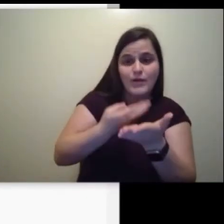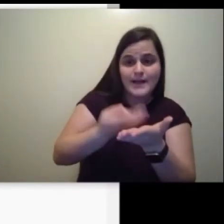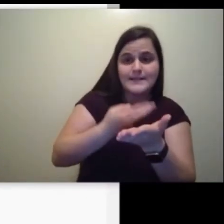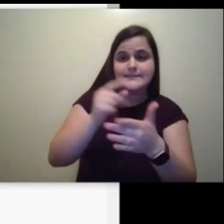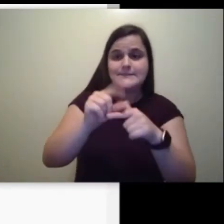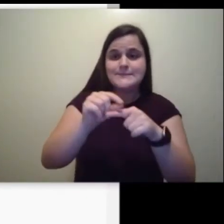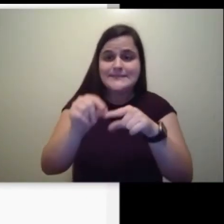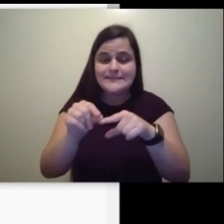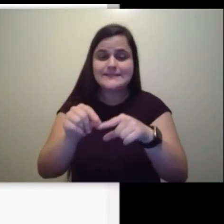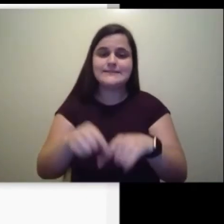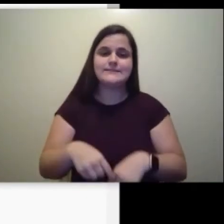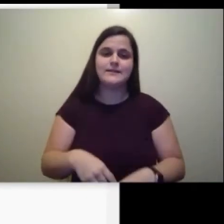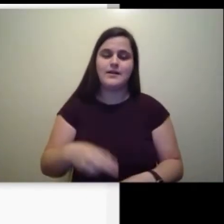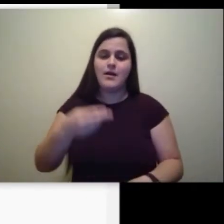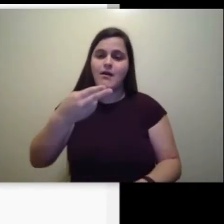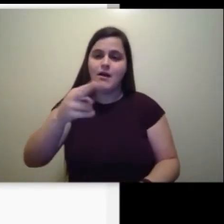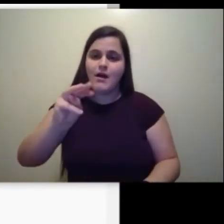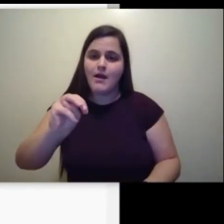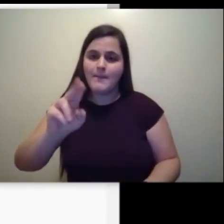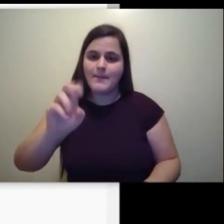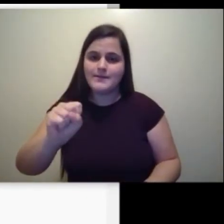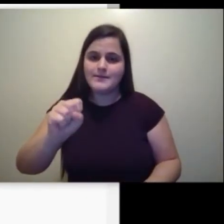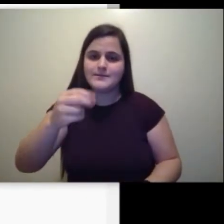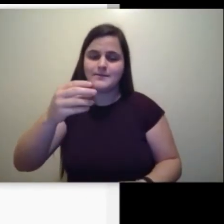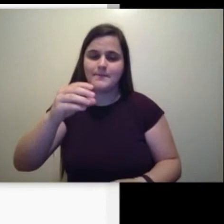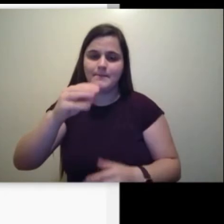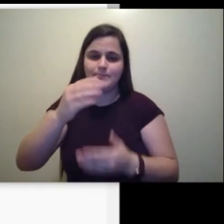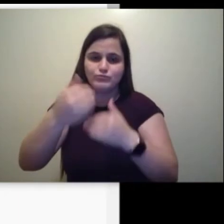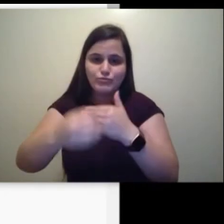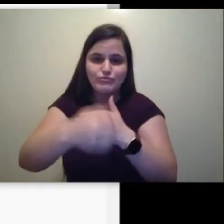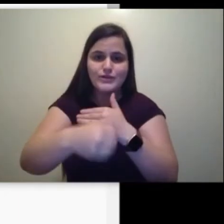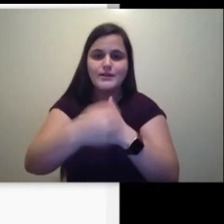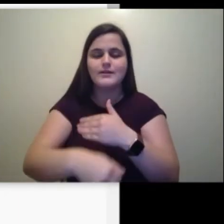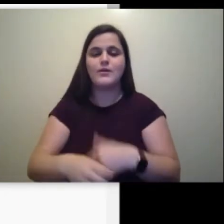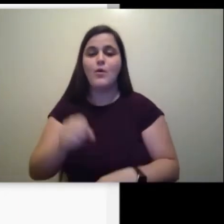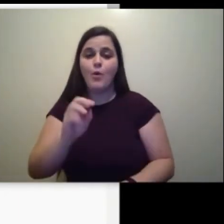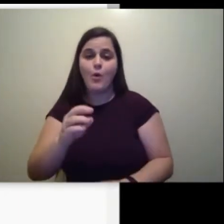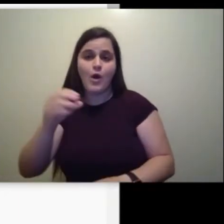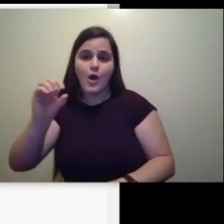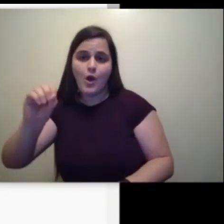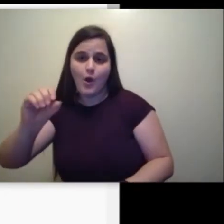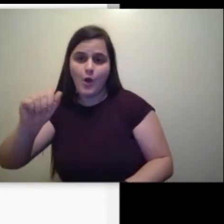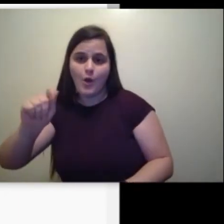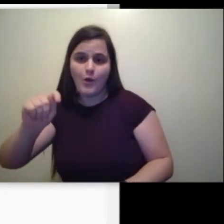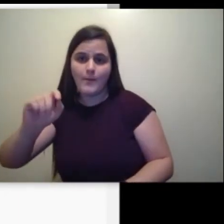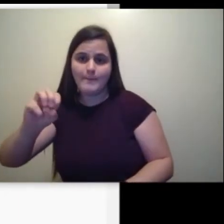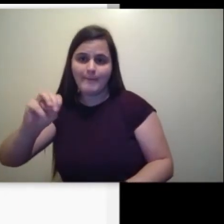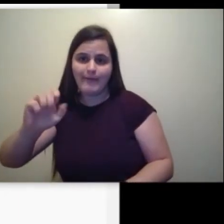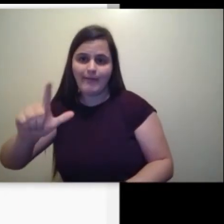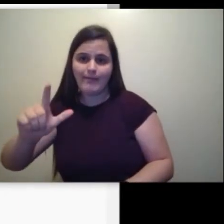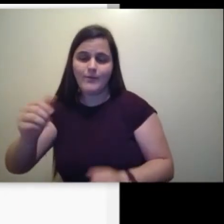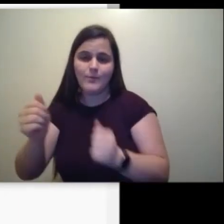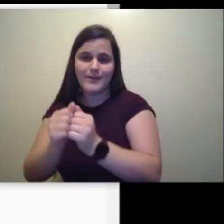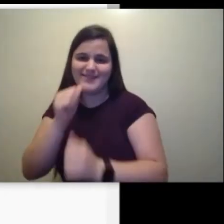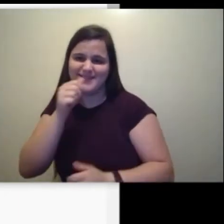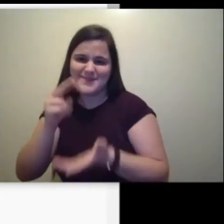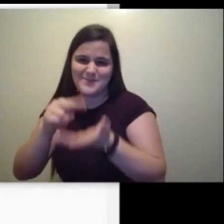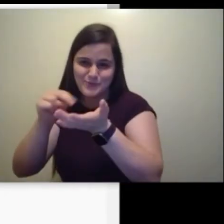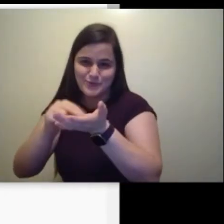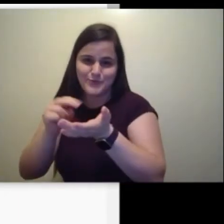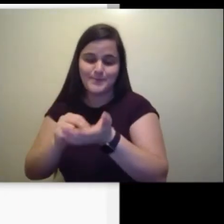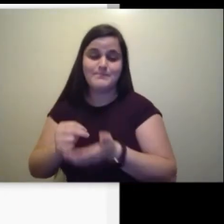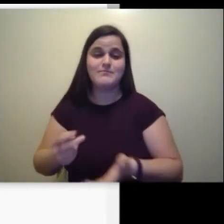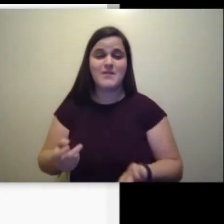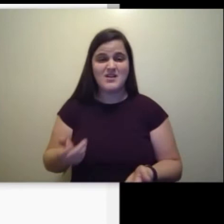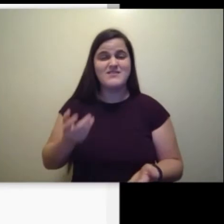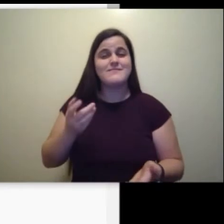or hummus and pita bread, or oatmeal topped with almond butter. However, in terms of